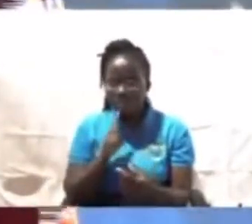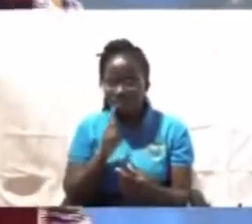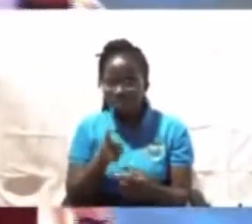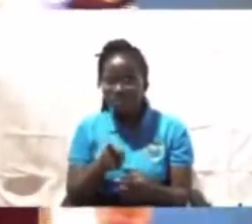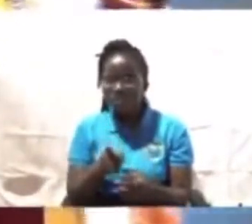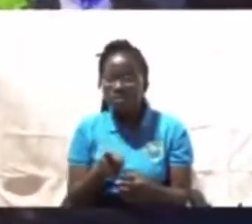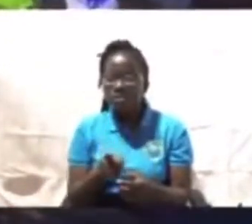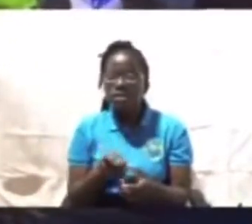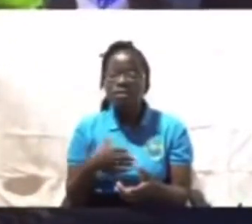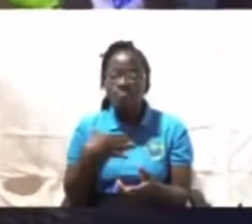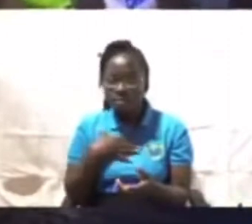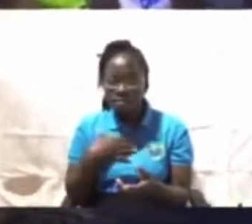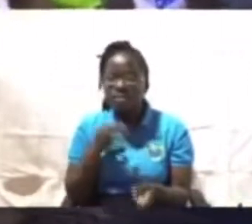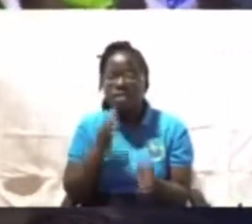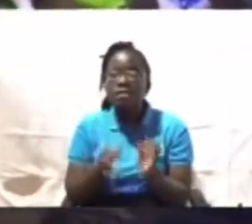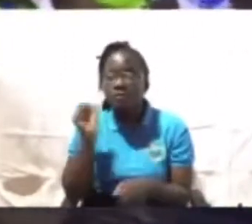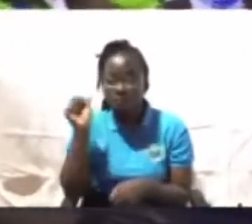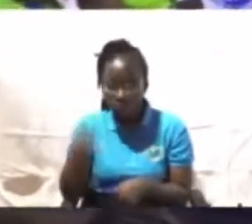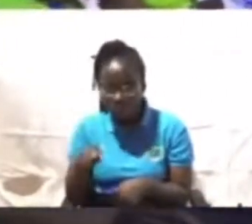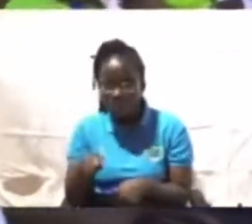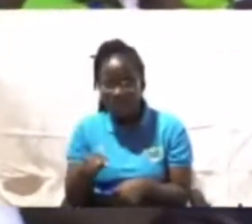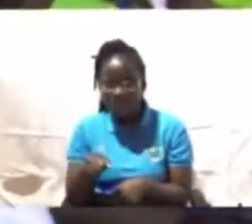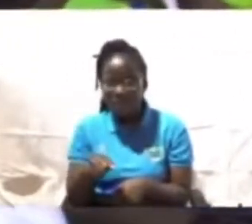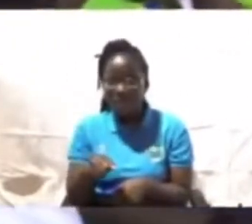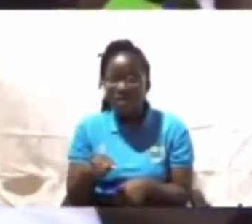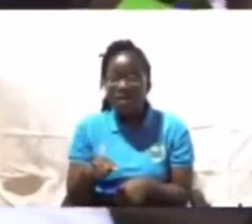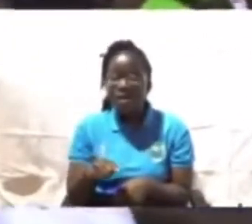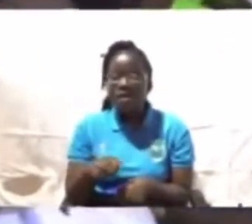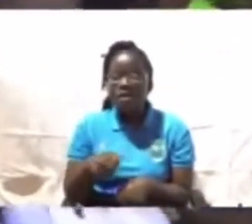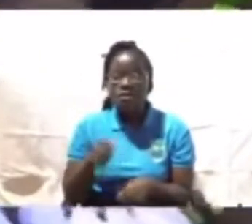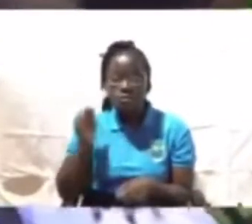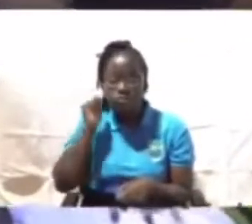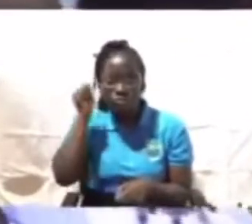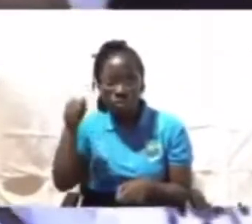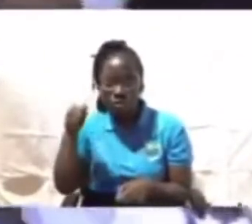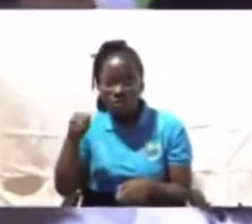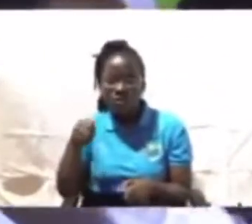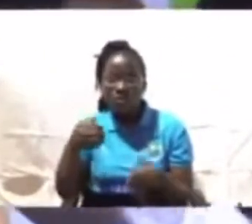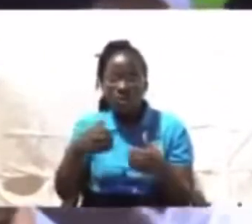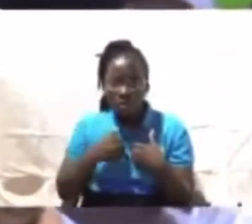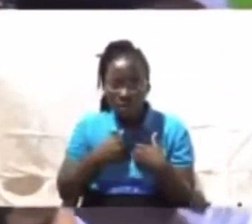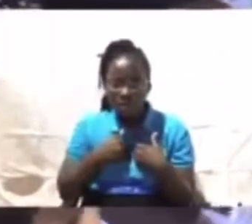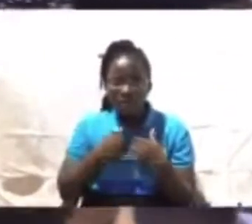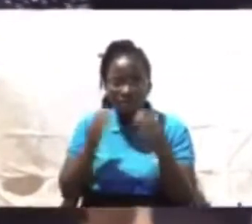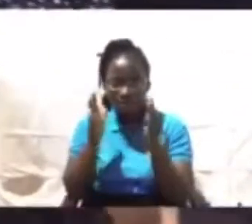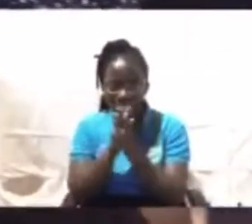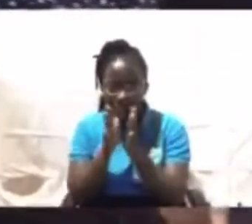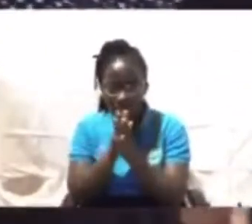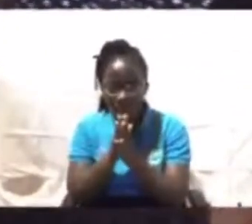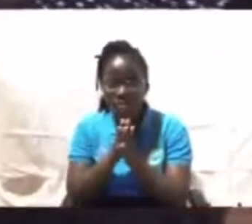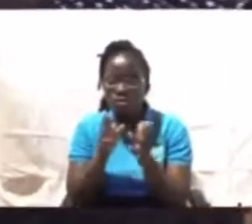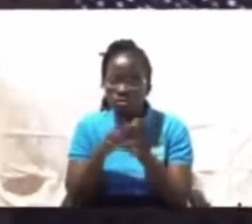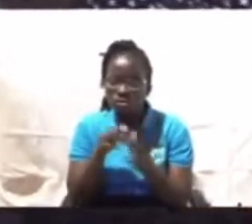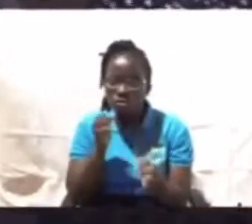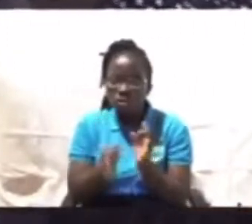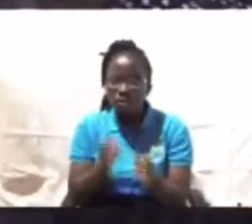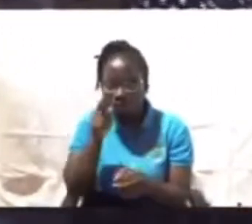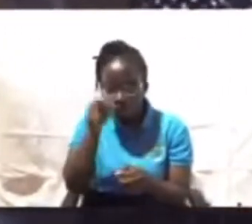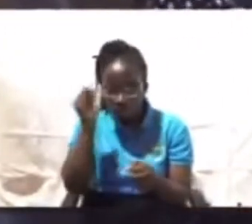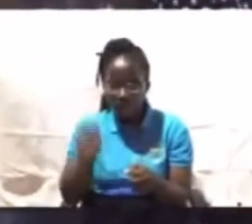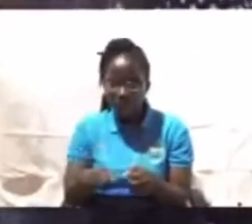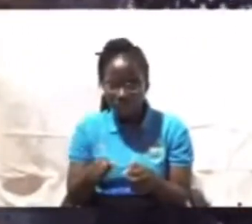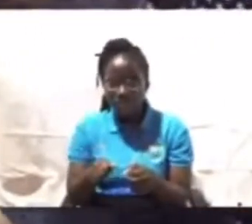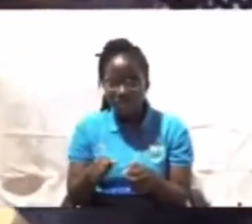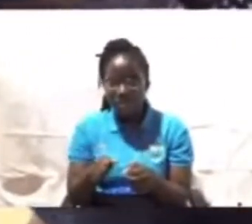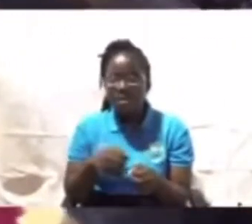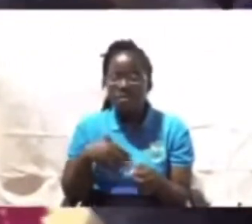mapene. Praise God. Missy Mapene, because my ship papa ya and drona wadiako